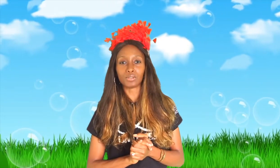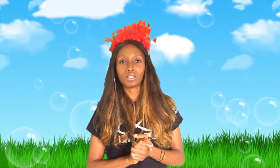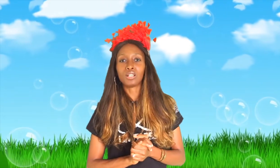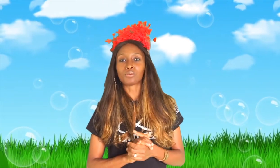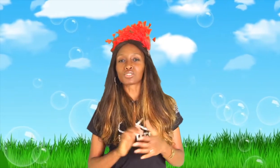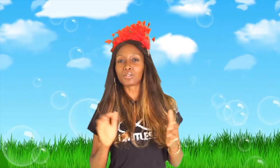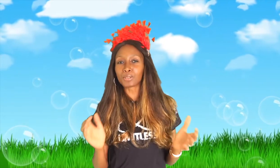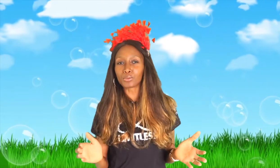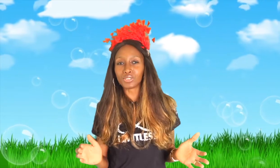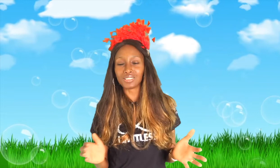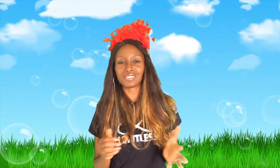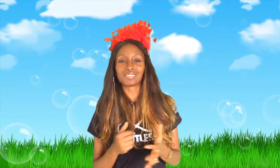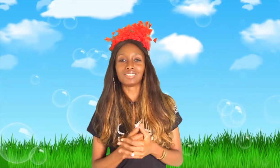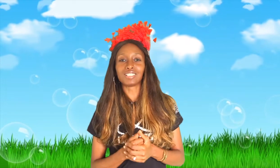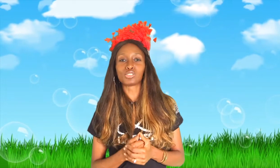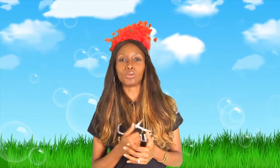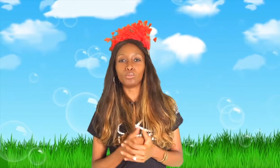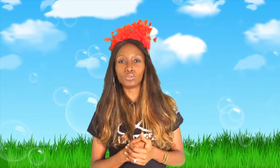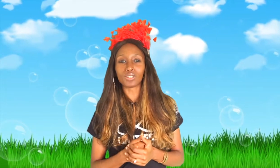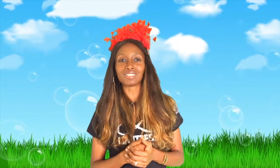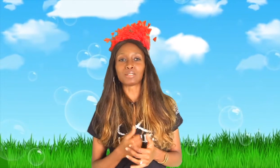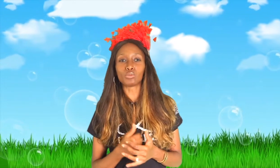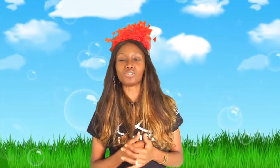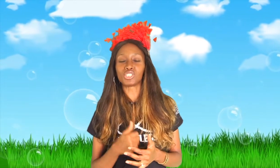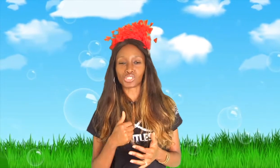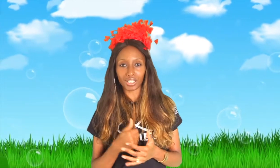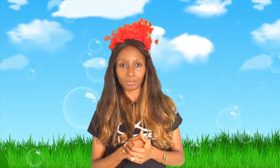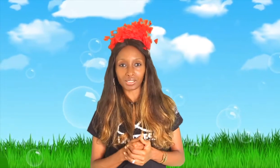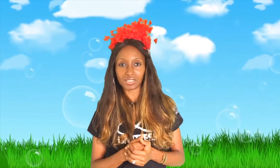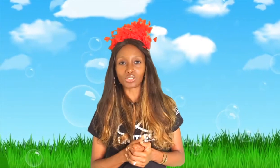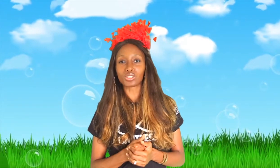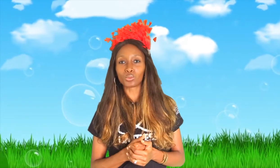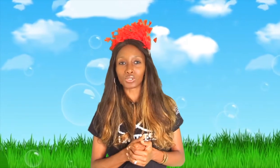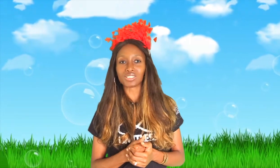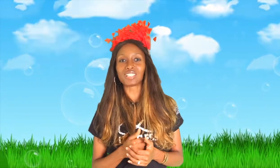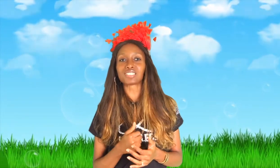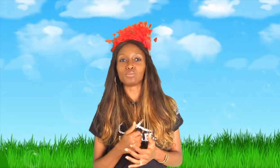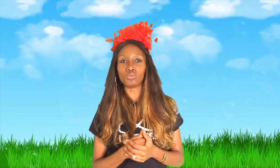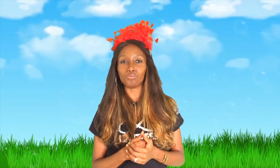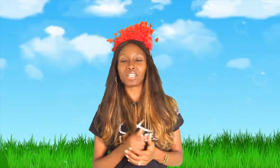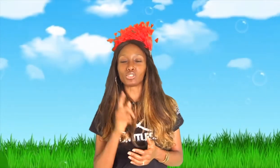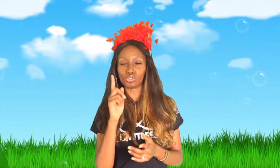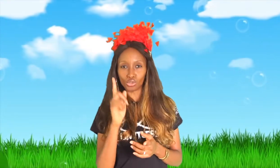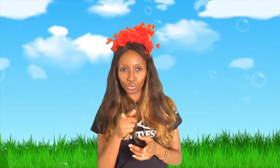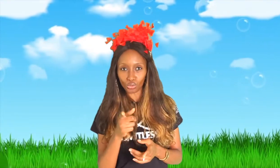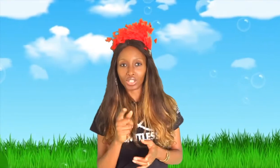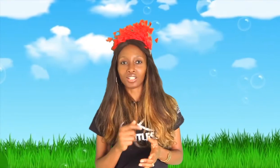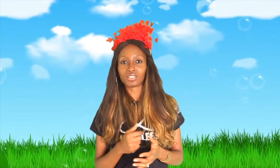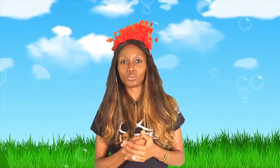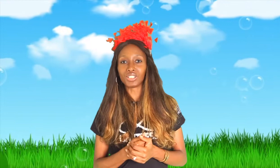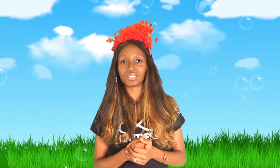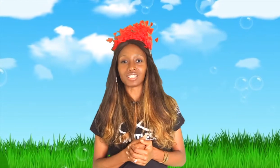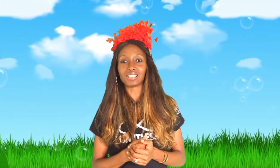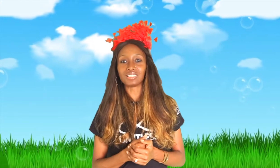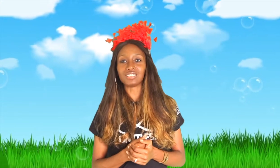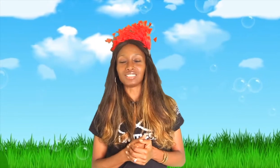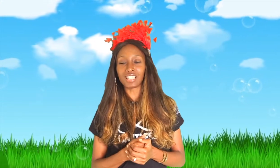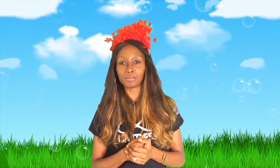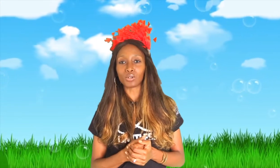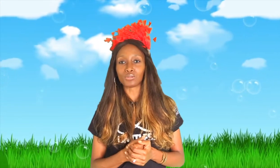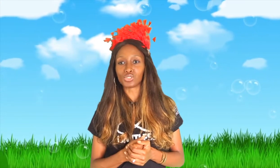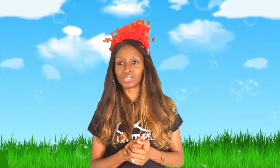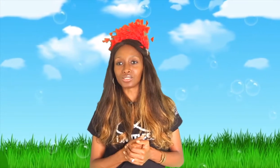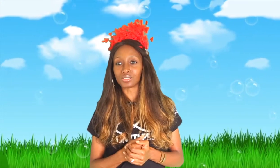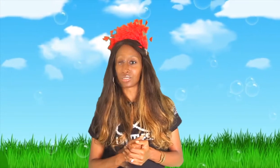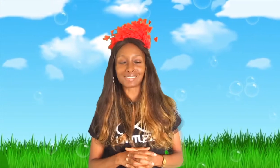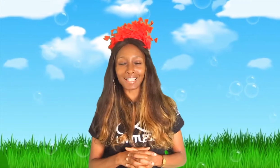Jesus' name. For some people reading this today, it's your move and that move is checkmate. In other words, the next move makes you the winner in the